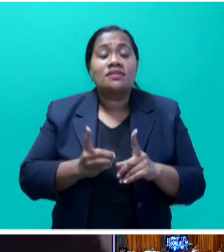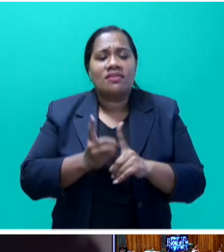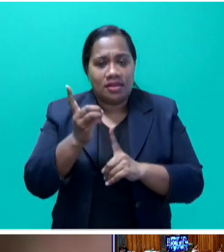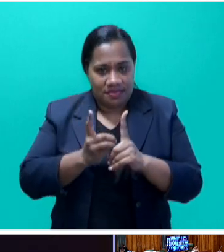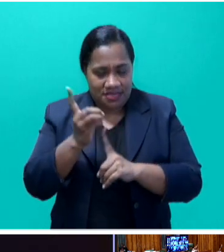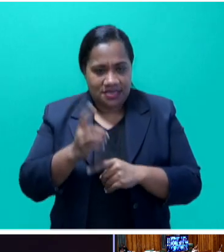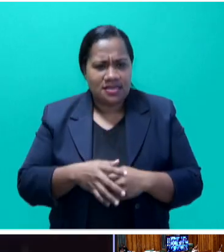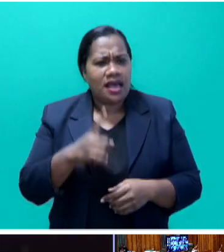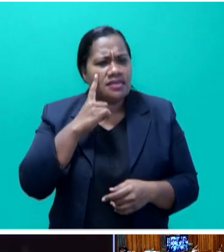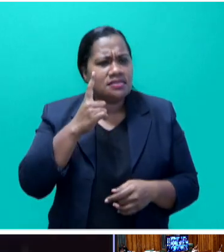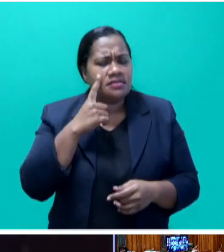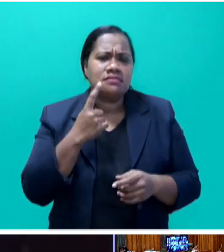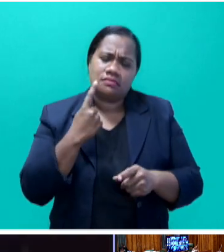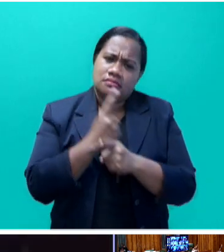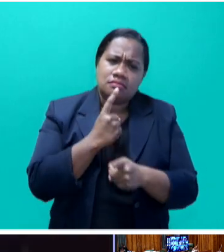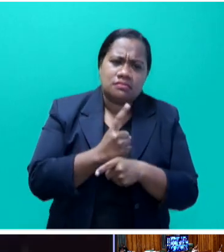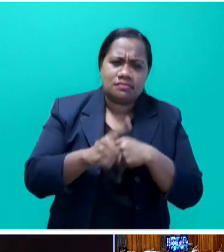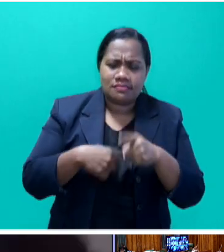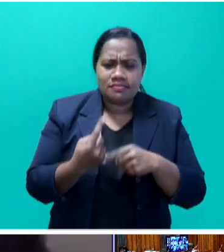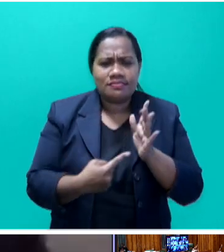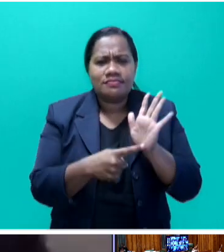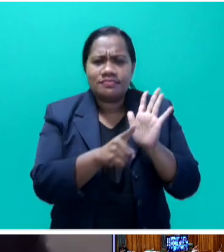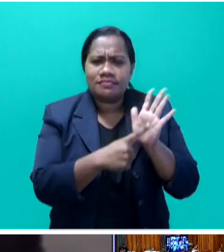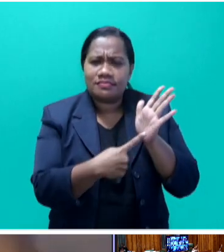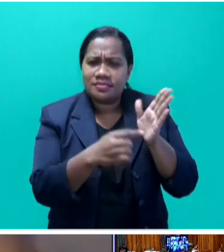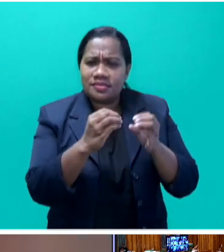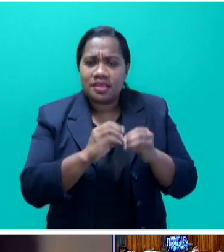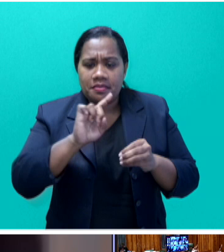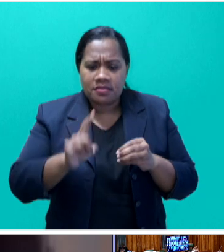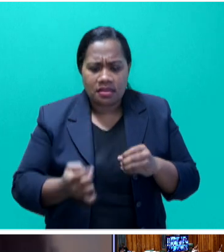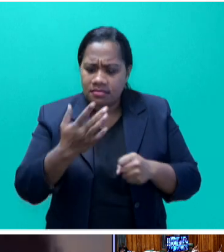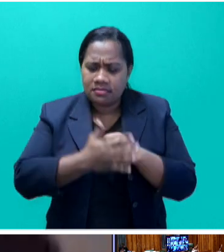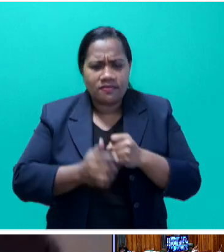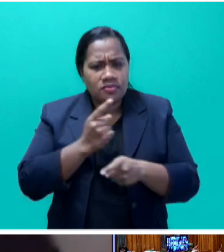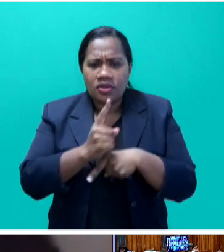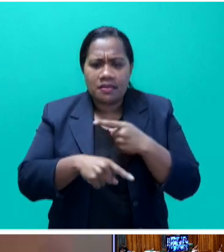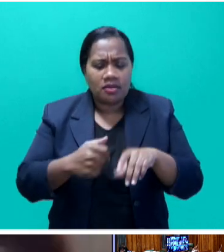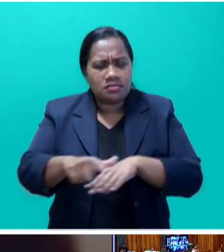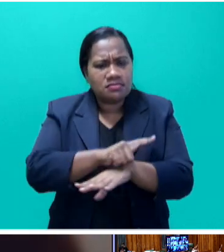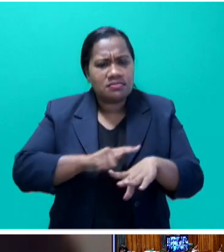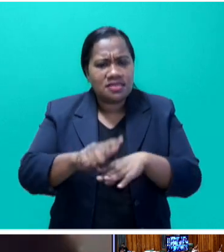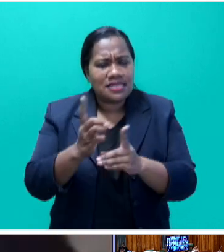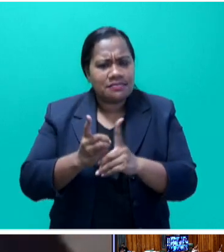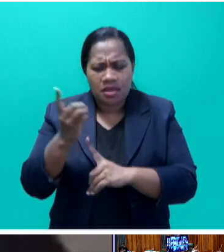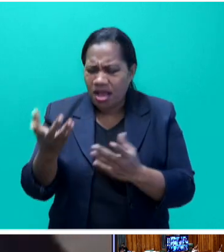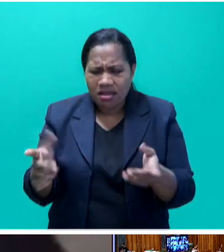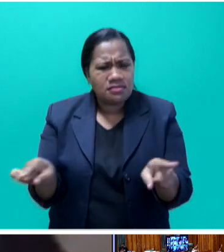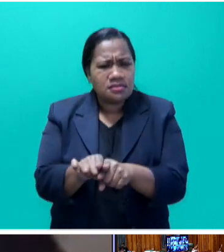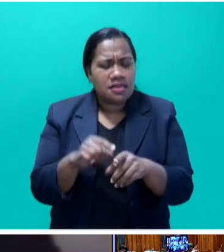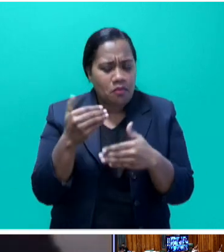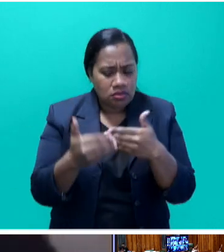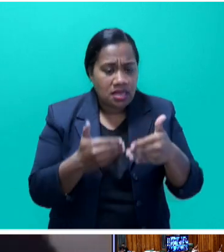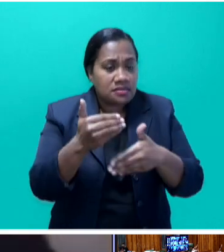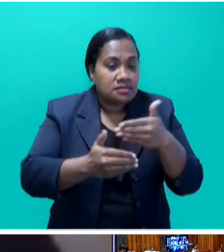they'll harp on about TLTB, but they won't say anything about the Lands Department. It's the same process. But the opposition has